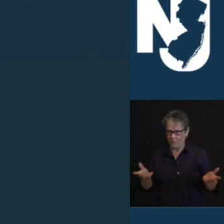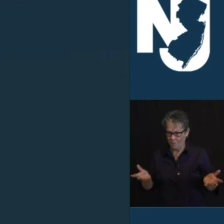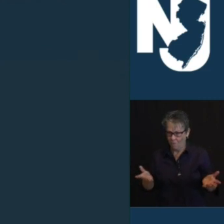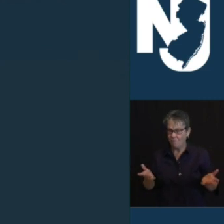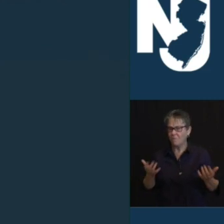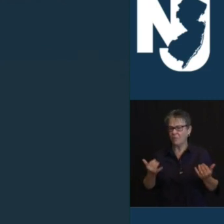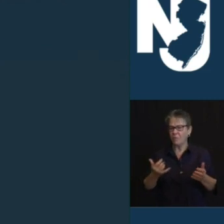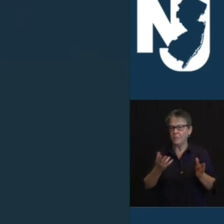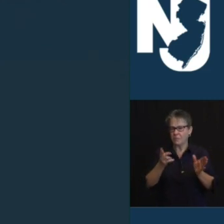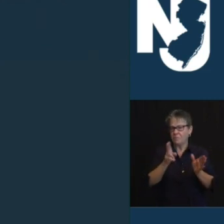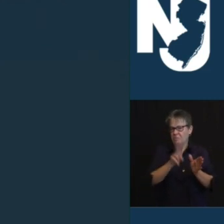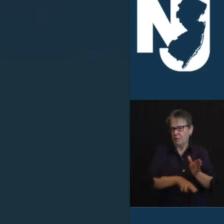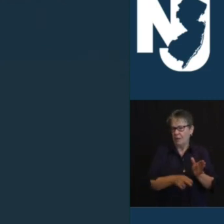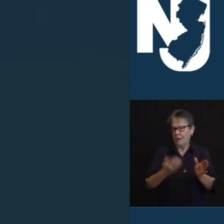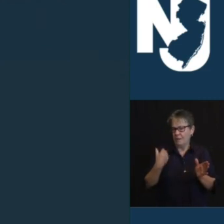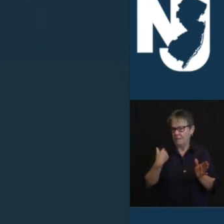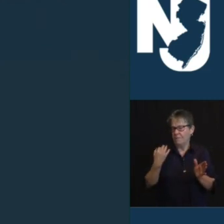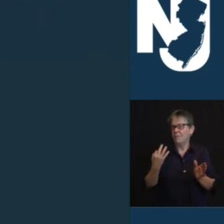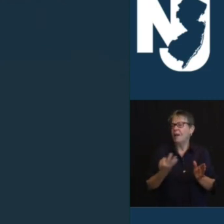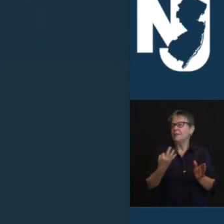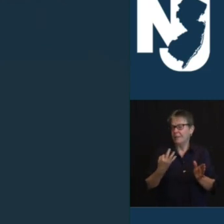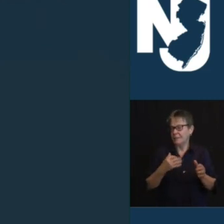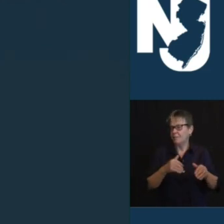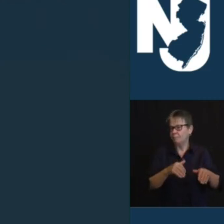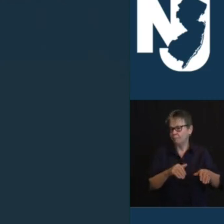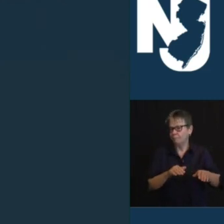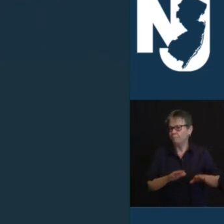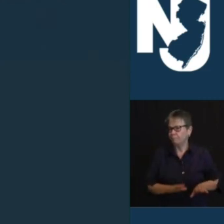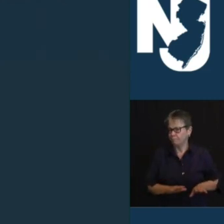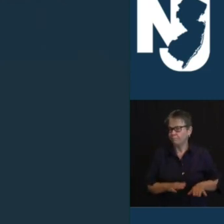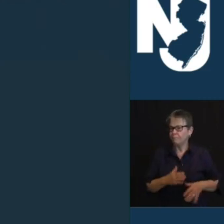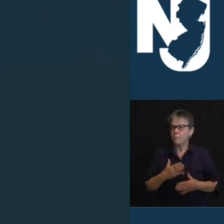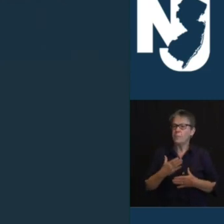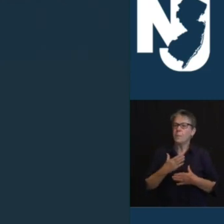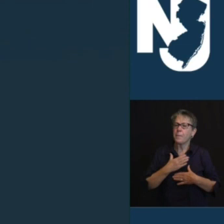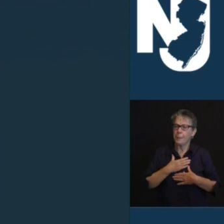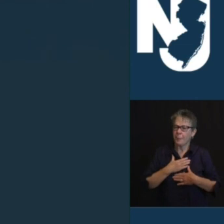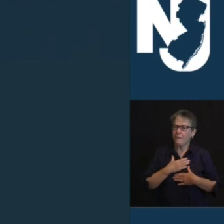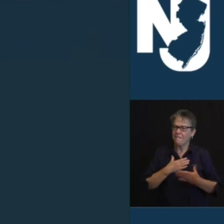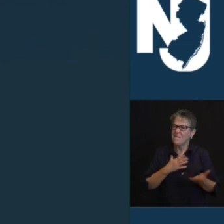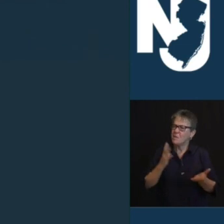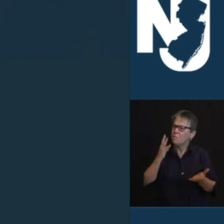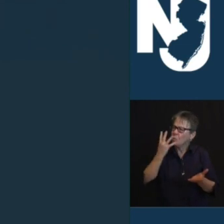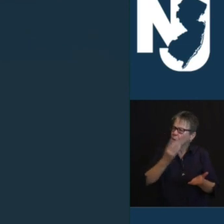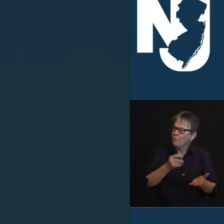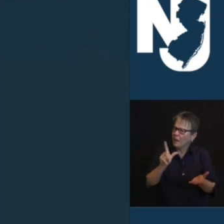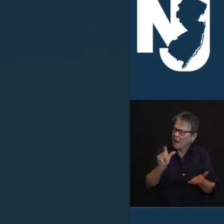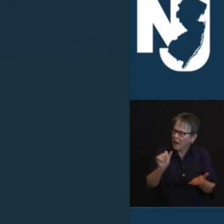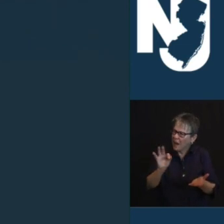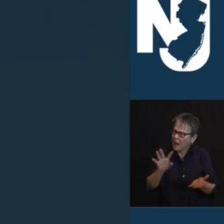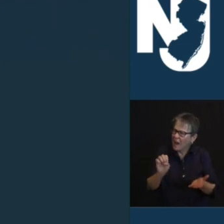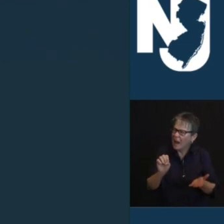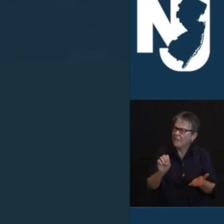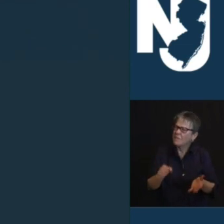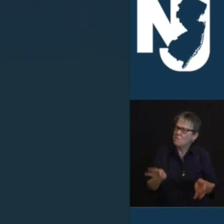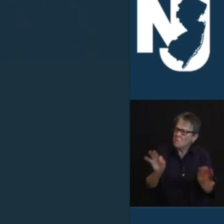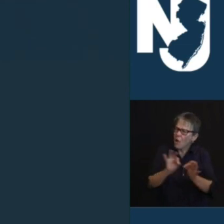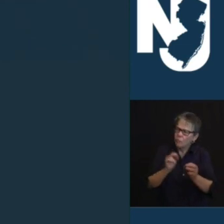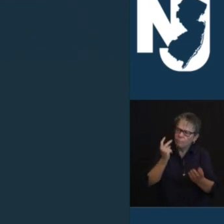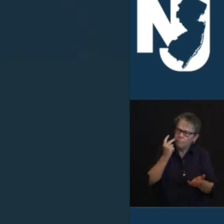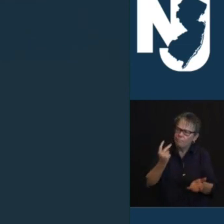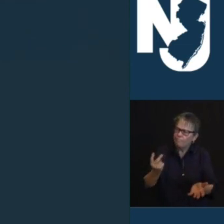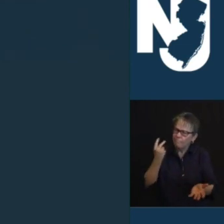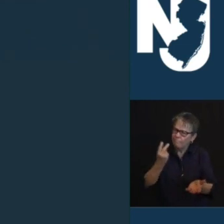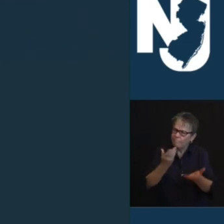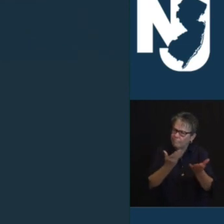Anne's Cemetery in Wall Township. An extraordinary life worthy of remembrance. May God bless and watch over Julie and her